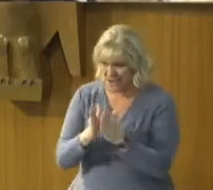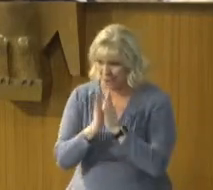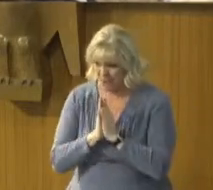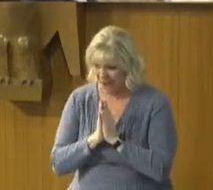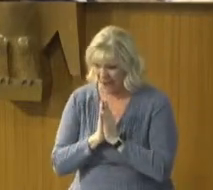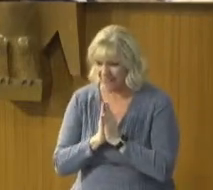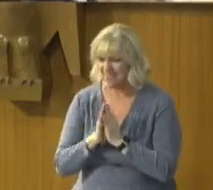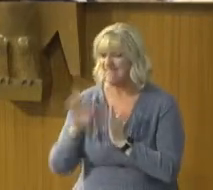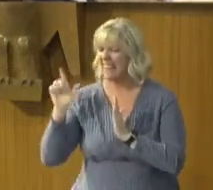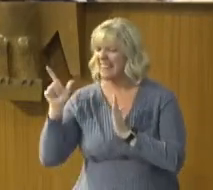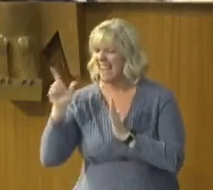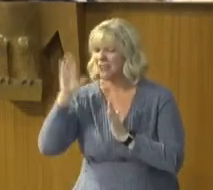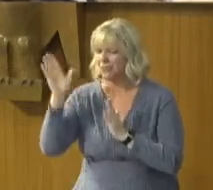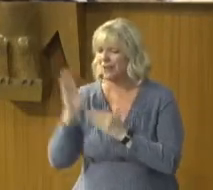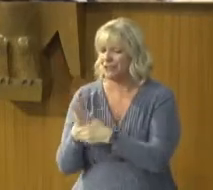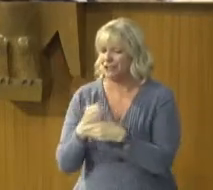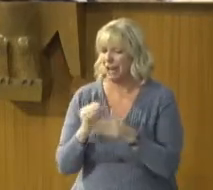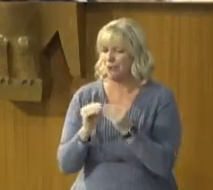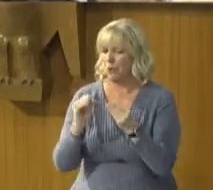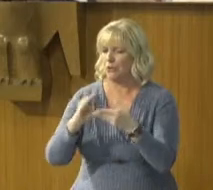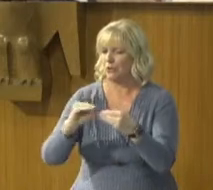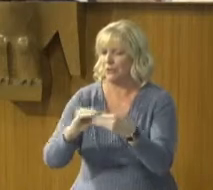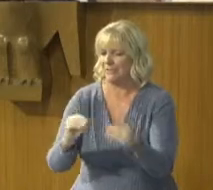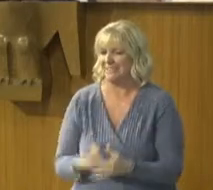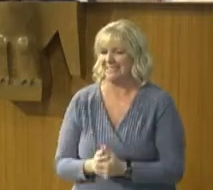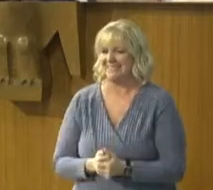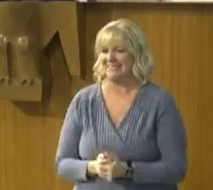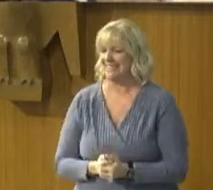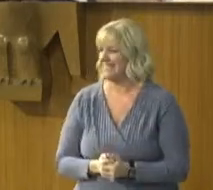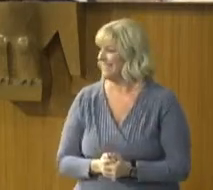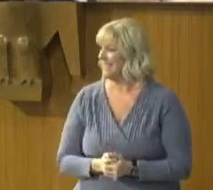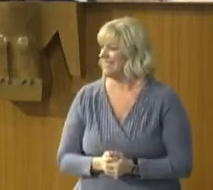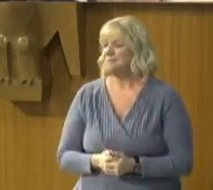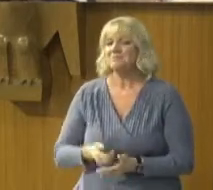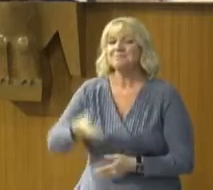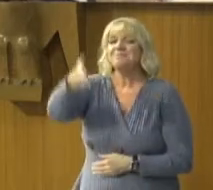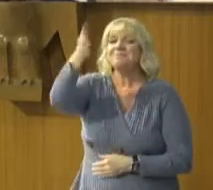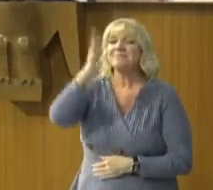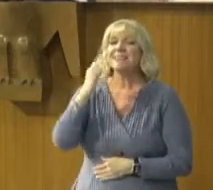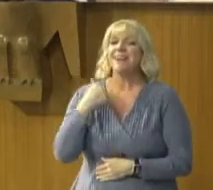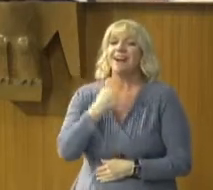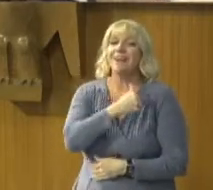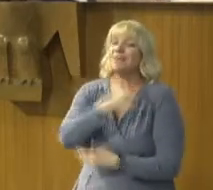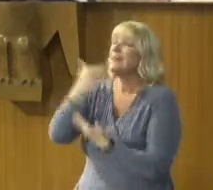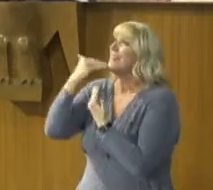share some more stories after church. God, we thank you.